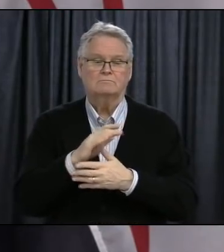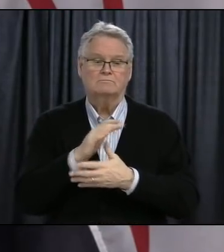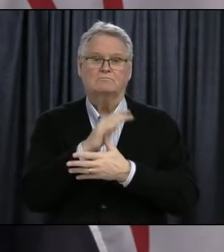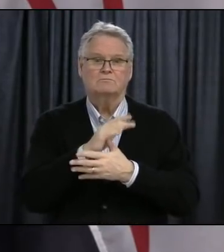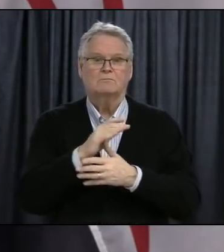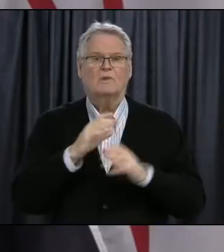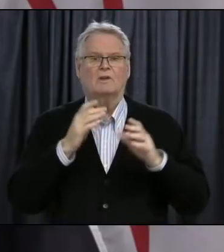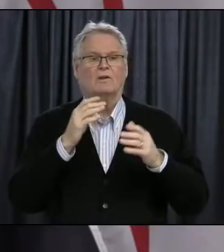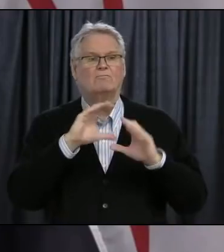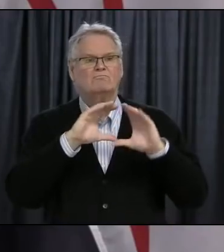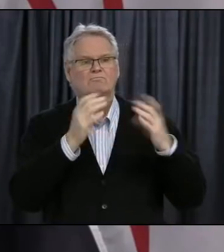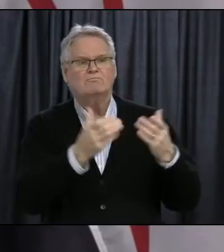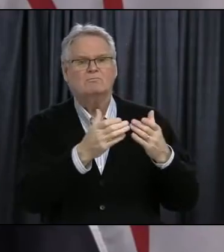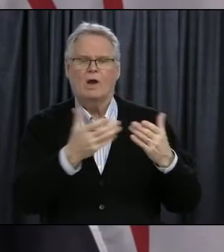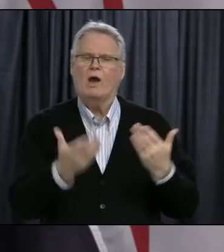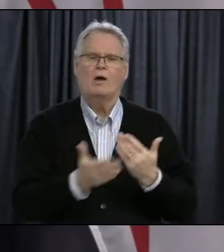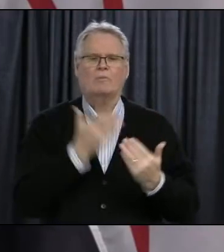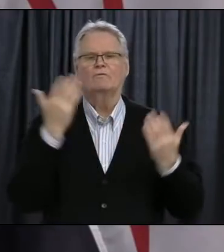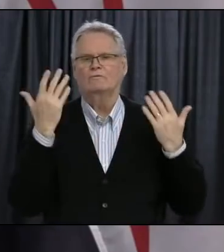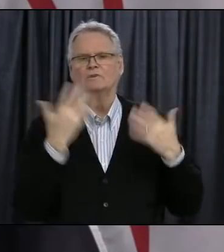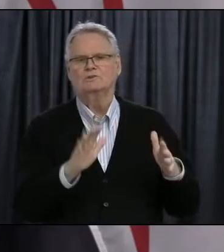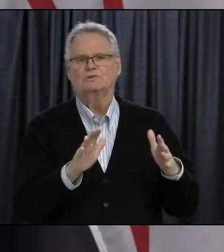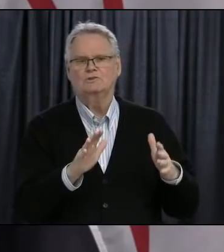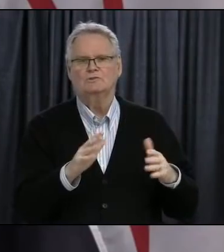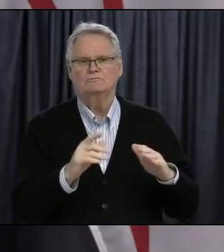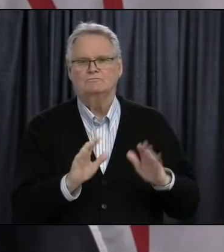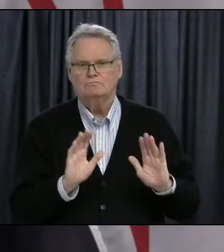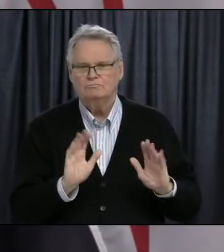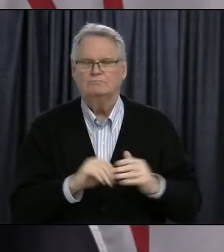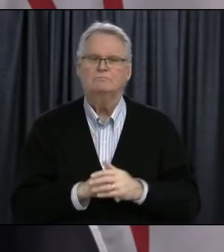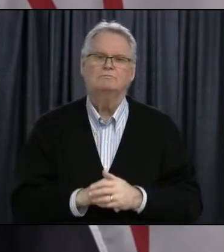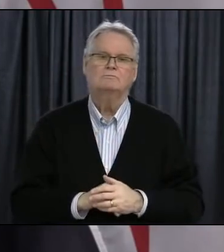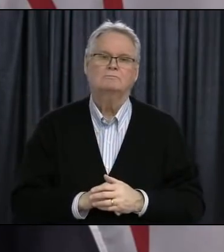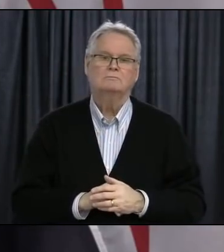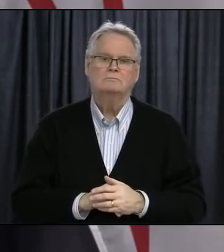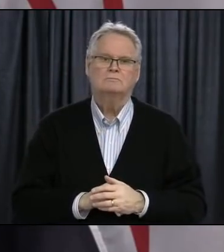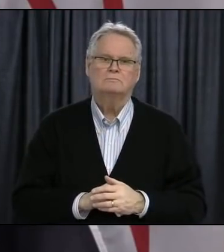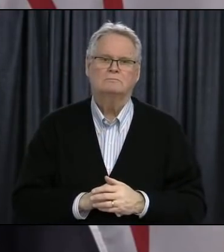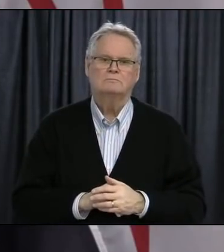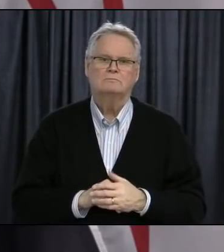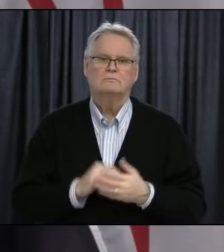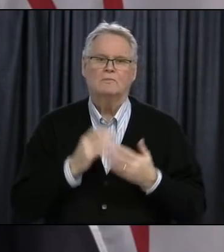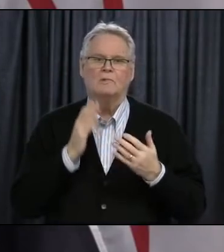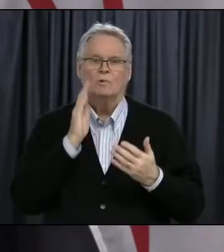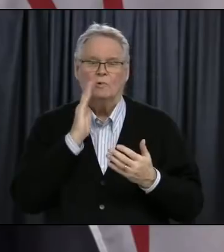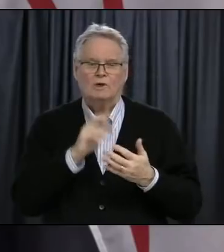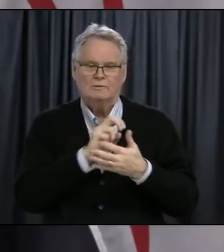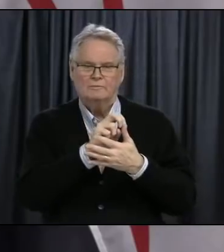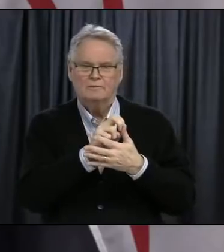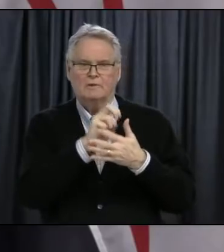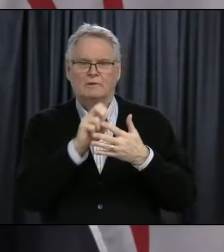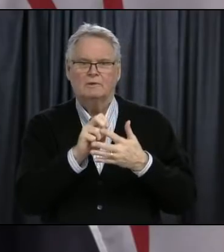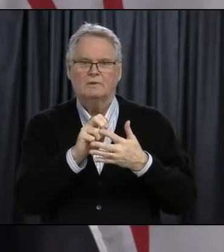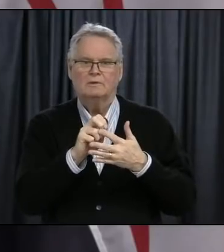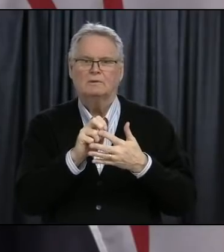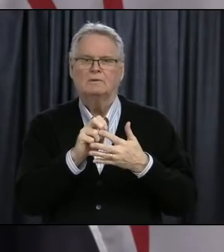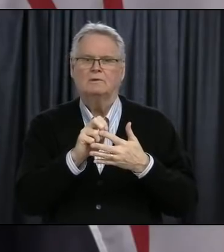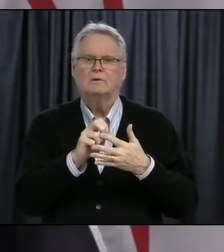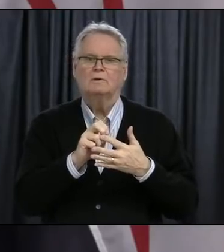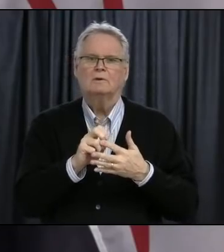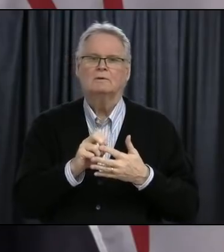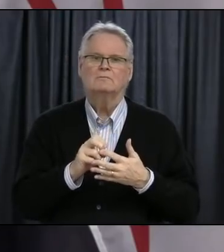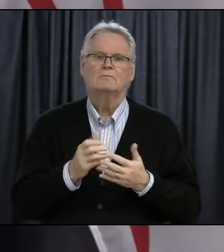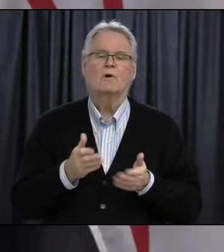coordinate vaccination clinics as we transition to Phase 2, we are asking all residents of our province aged 70 and over